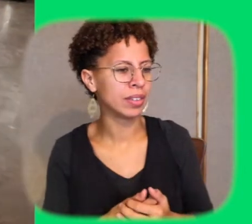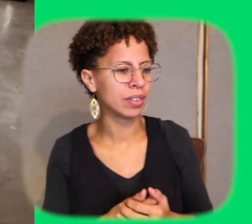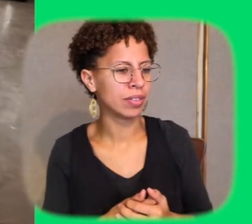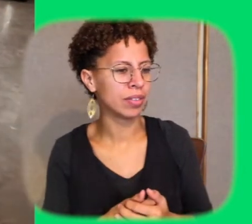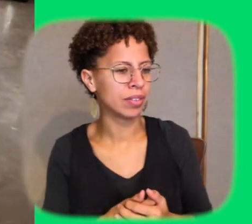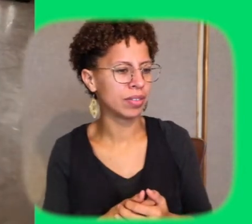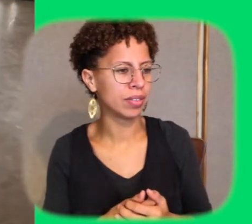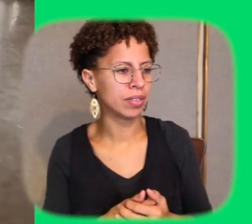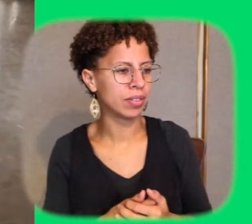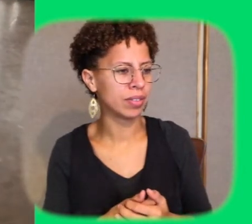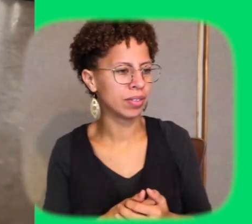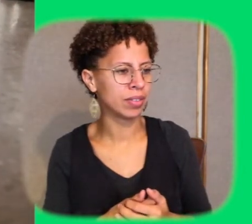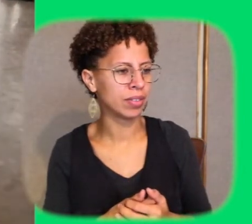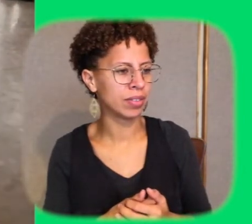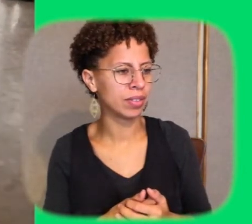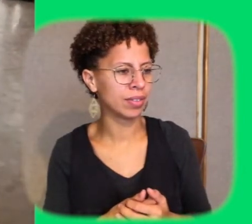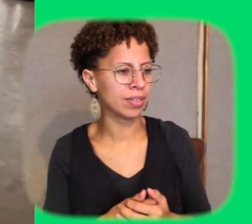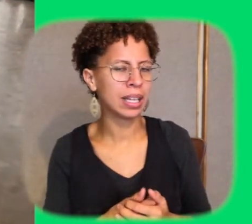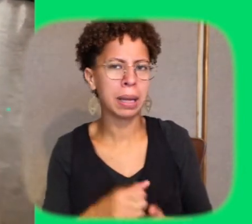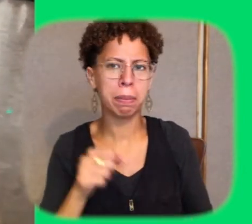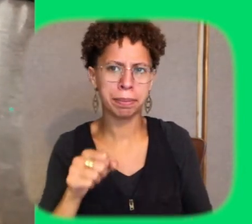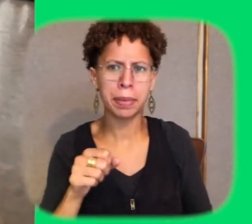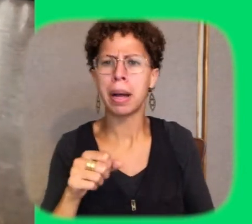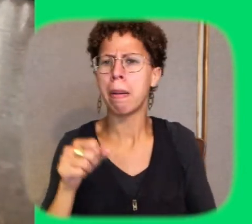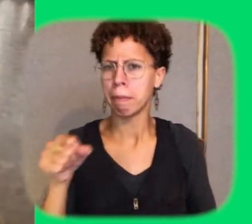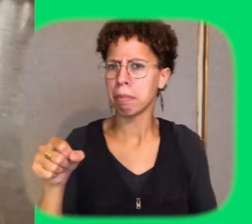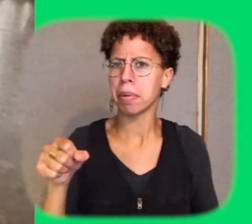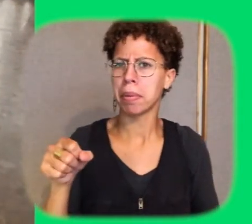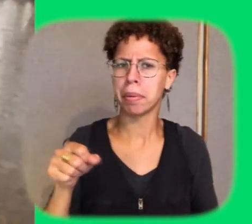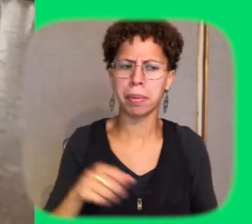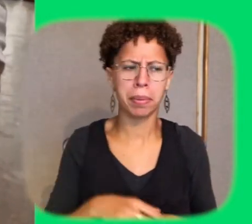Kablammo. Mm-hmm. Kablammo.